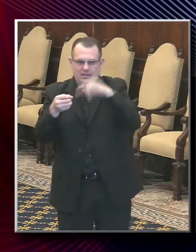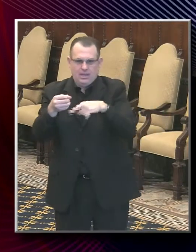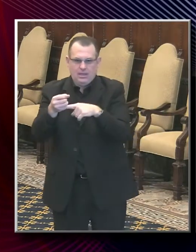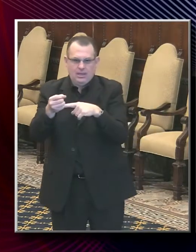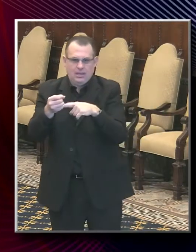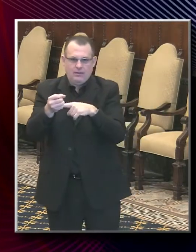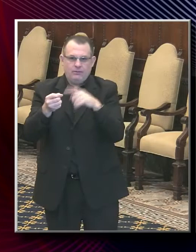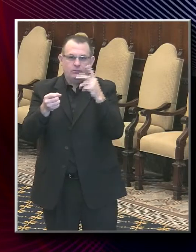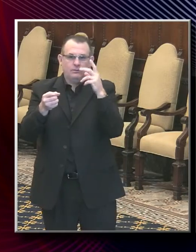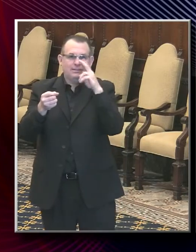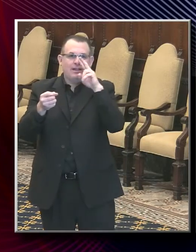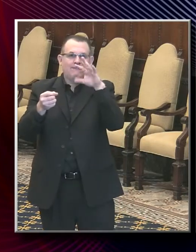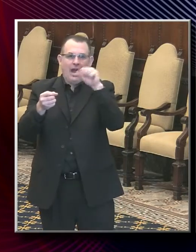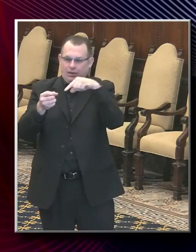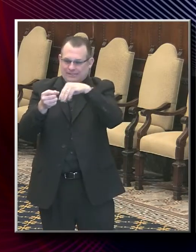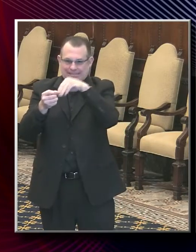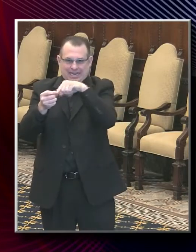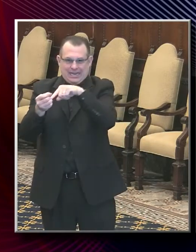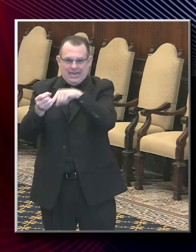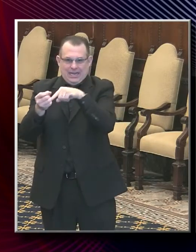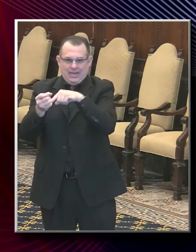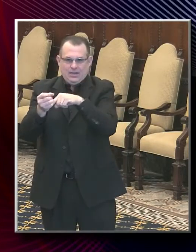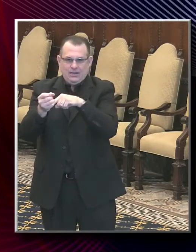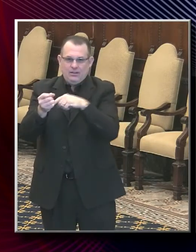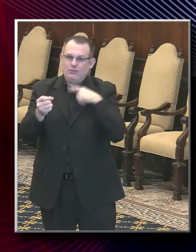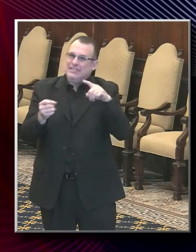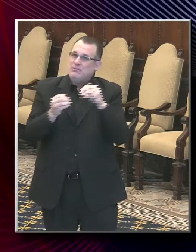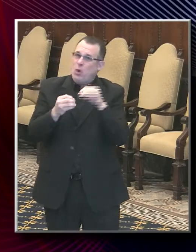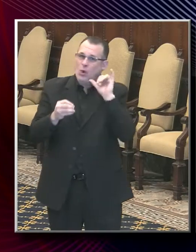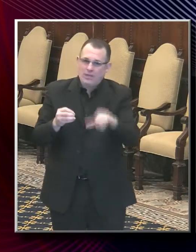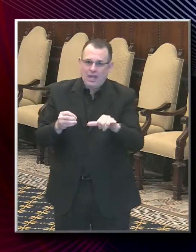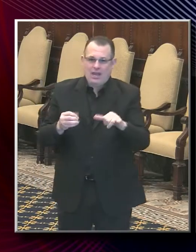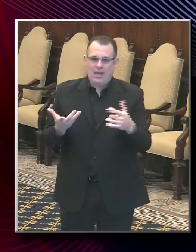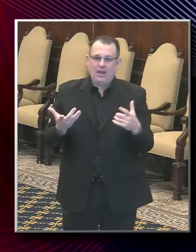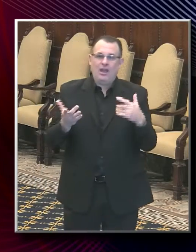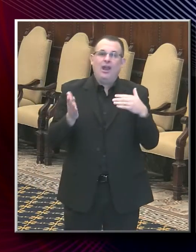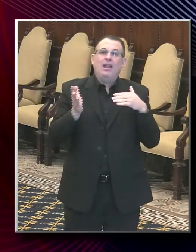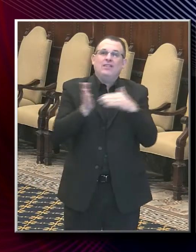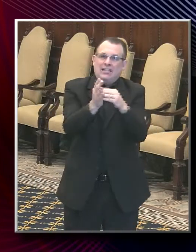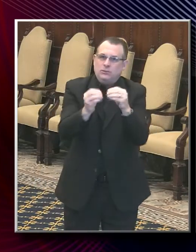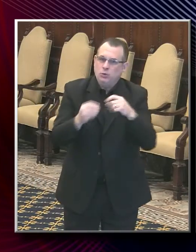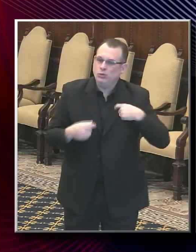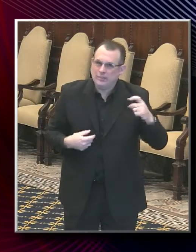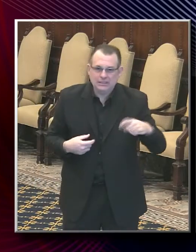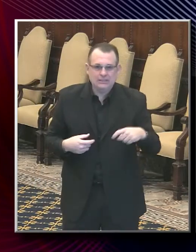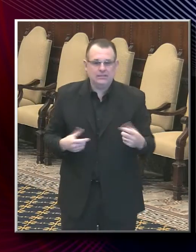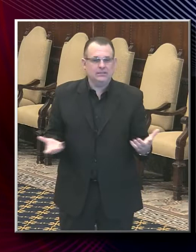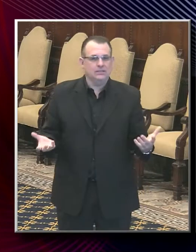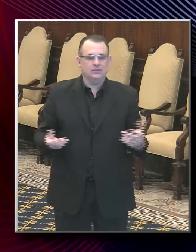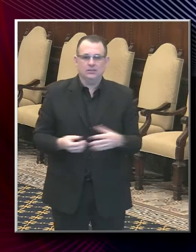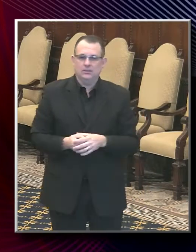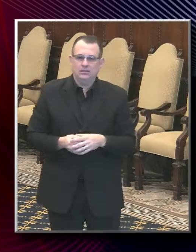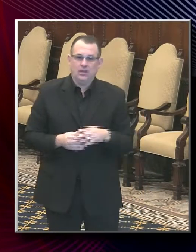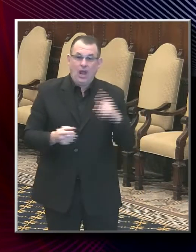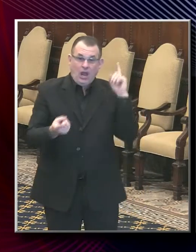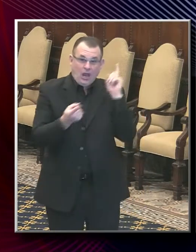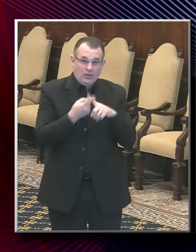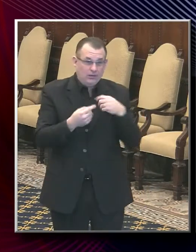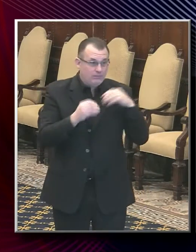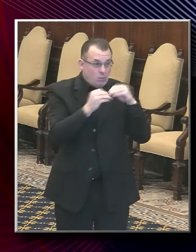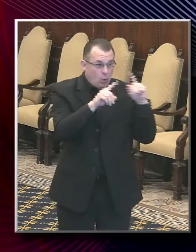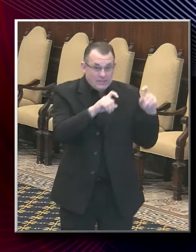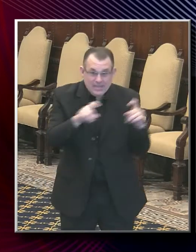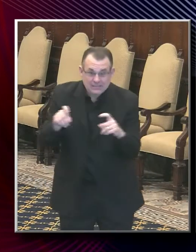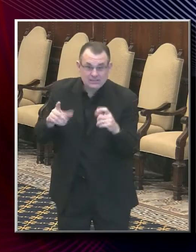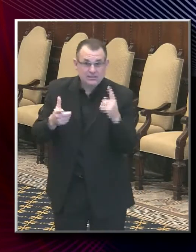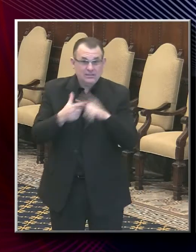testing. We need more of these. We need thousands more of these. We can't get enough of them. And until we have more, the testing we're going to be able to do in